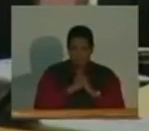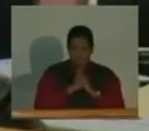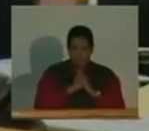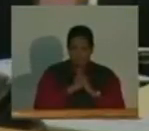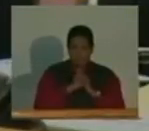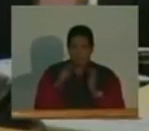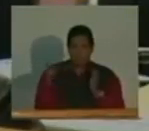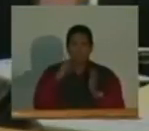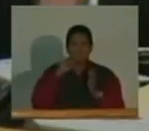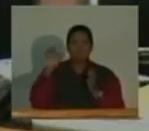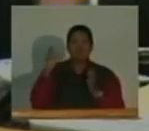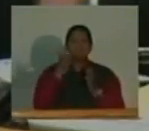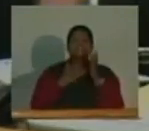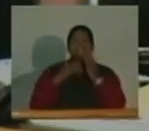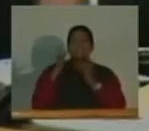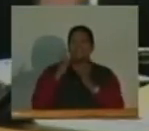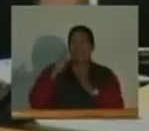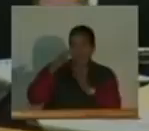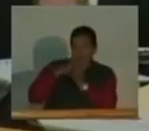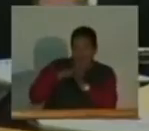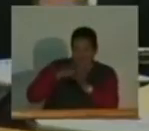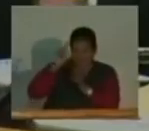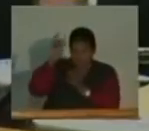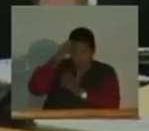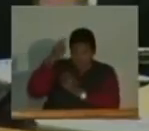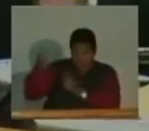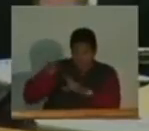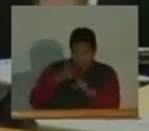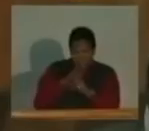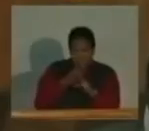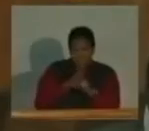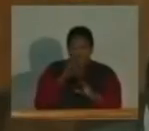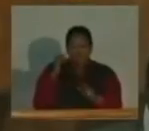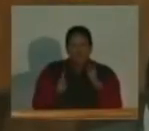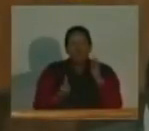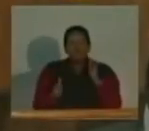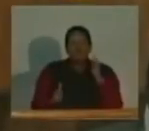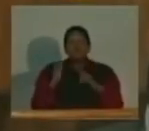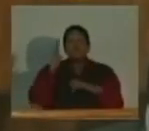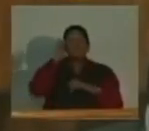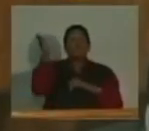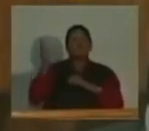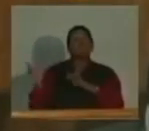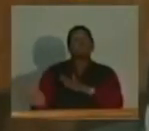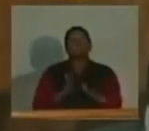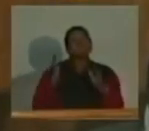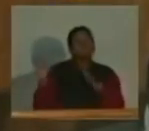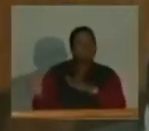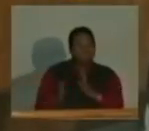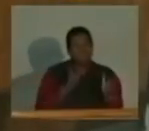A weak and desperate government which would be prepared